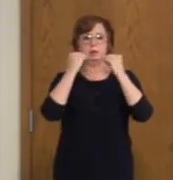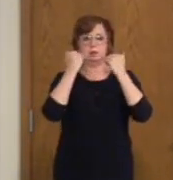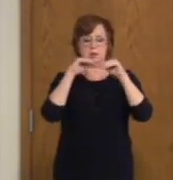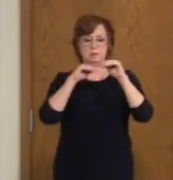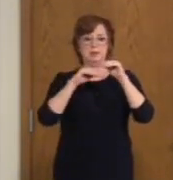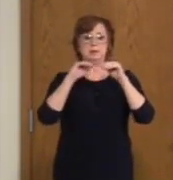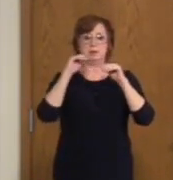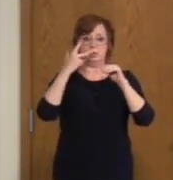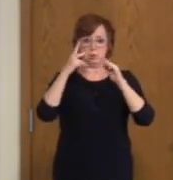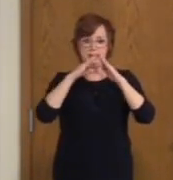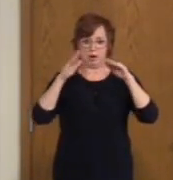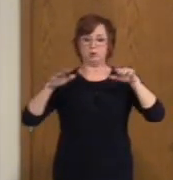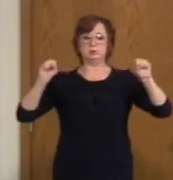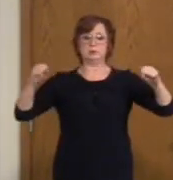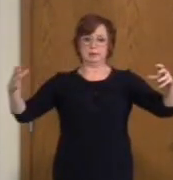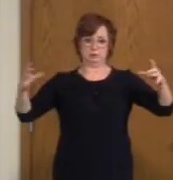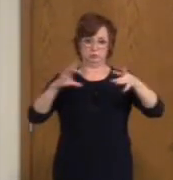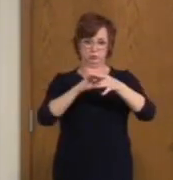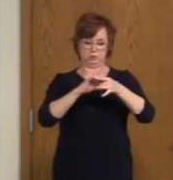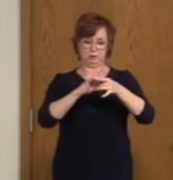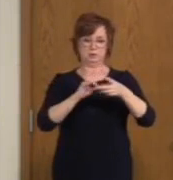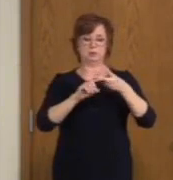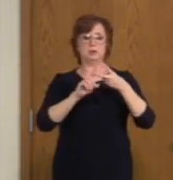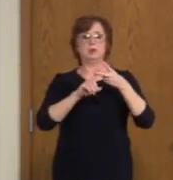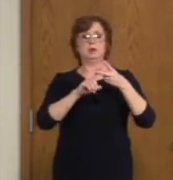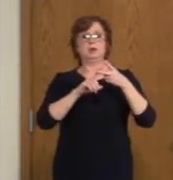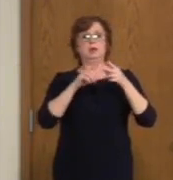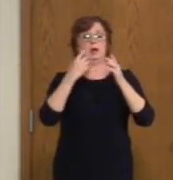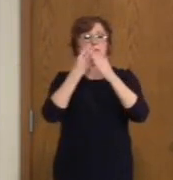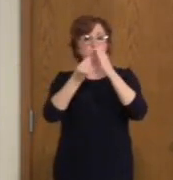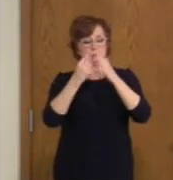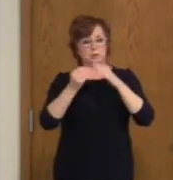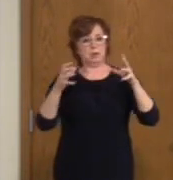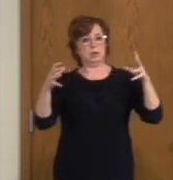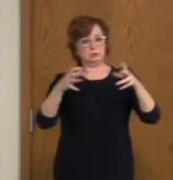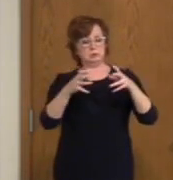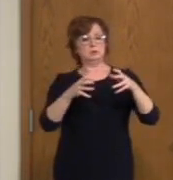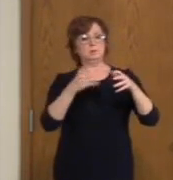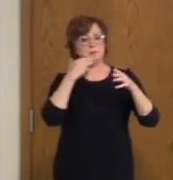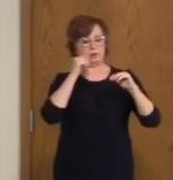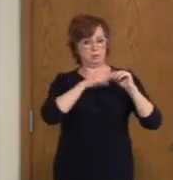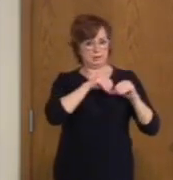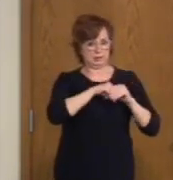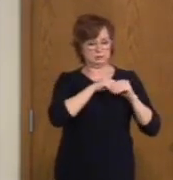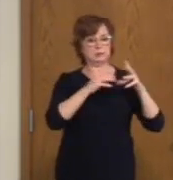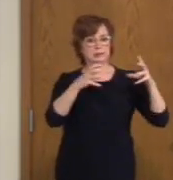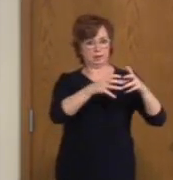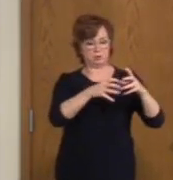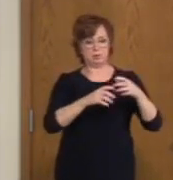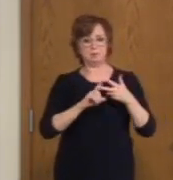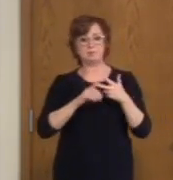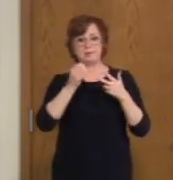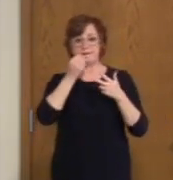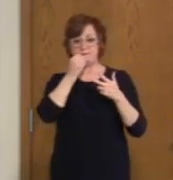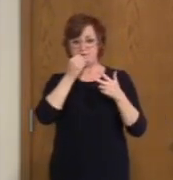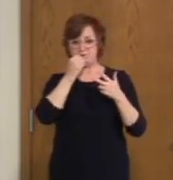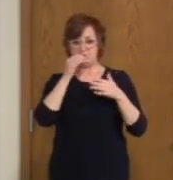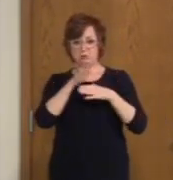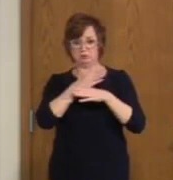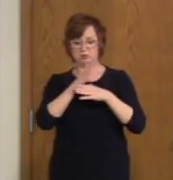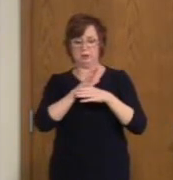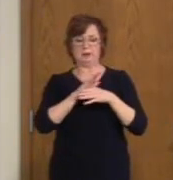Meeting outdoors is better than indoors. Meeting while maintaining physical distance is better. Sharing food is still risky.